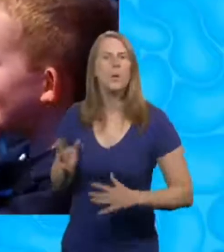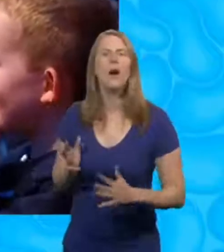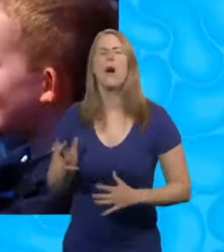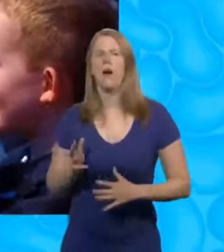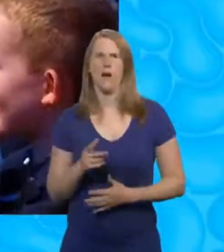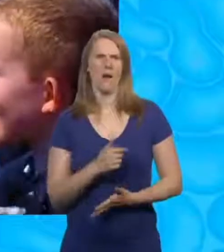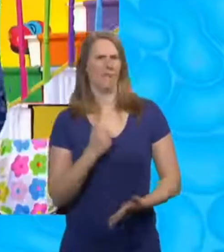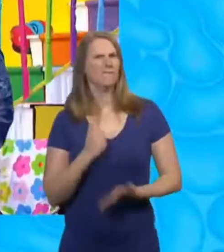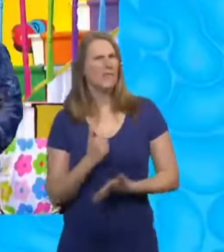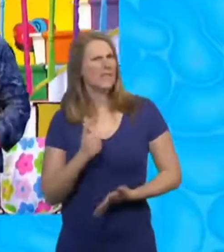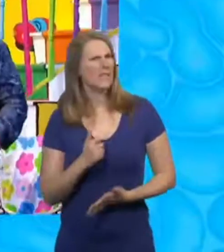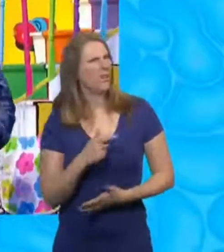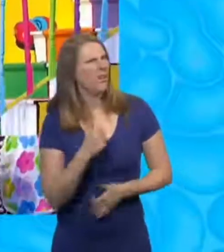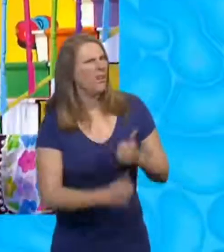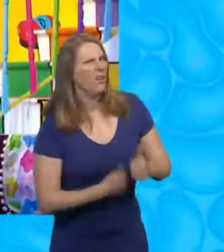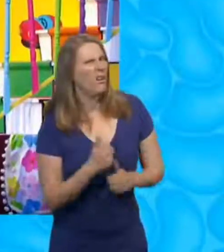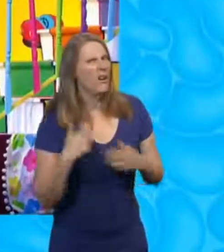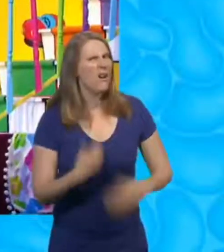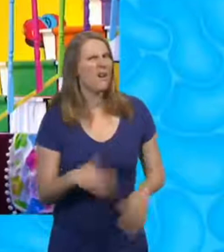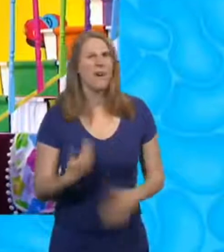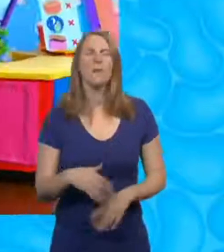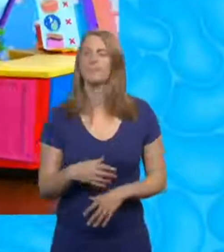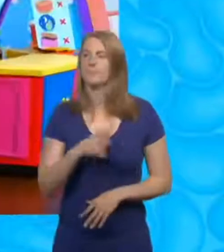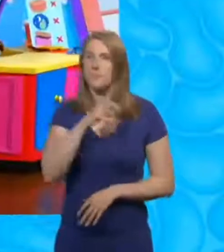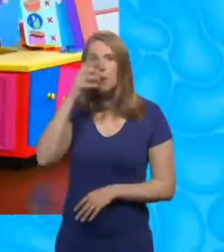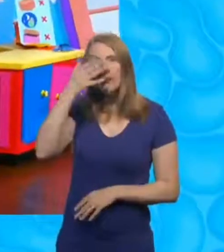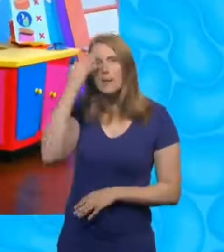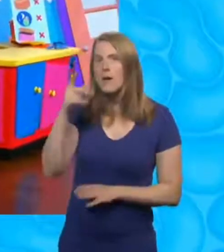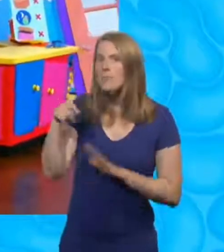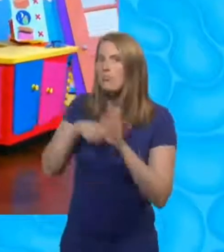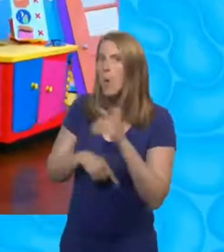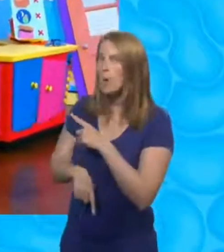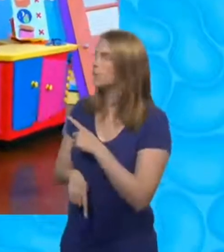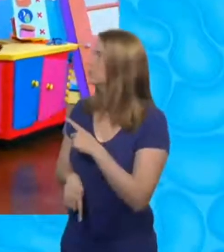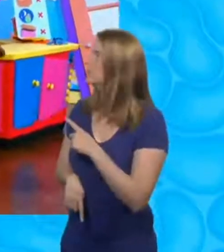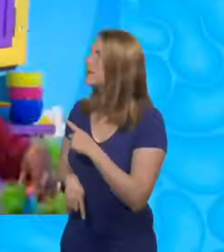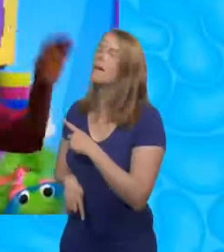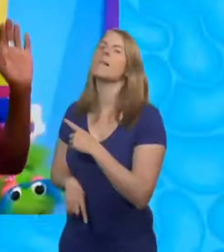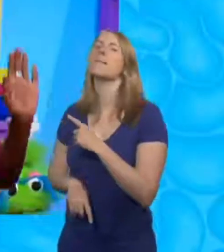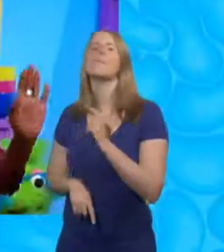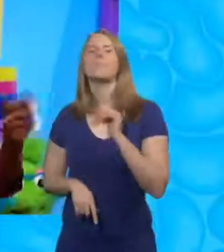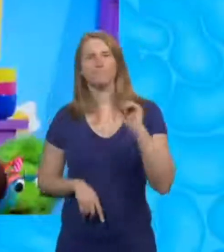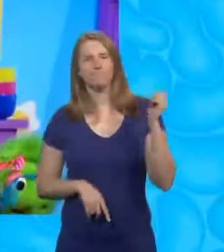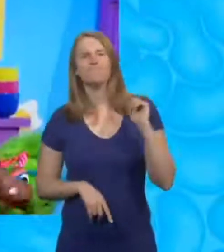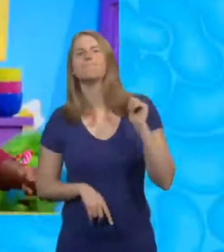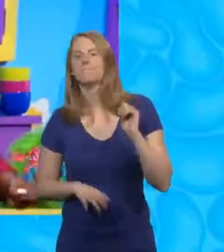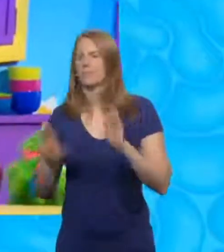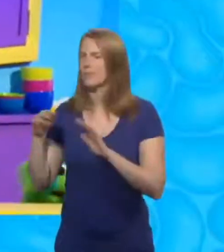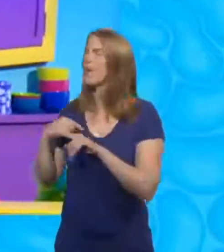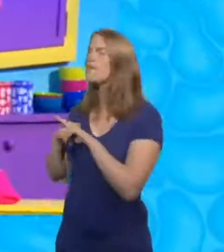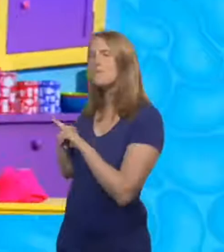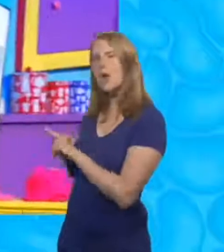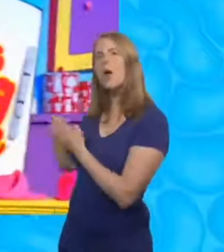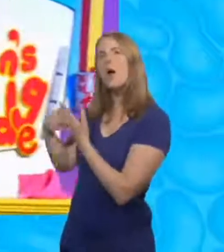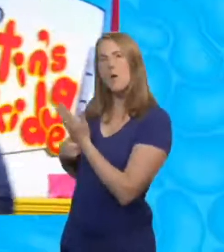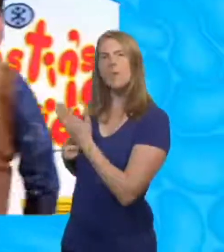That's excellent. Well, well done, Dakota. Oh, and there are the monster sitting rules that you asked for. Don't worry, Robert. I